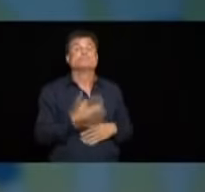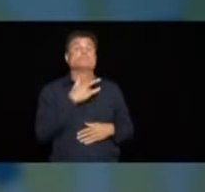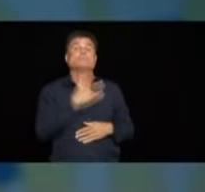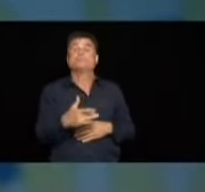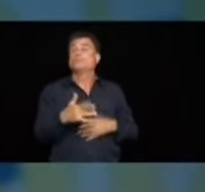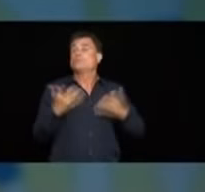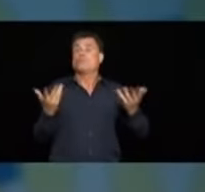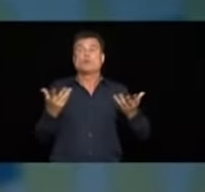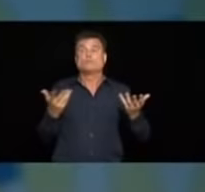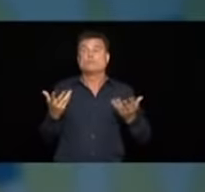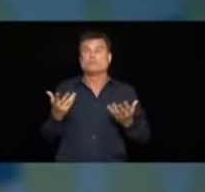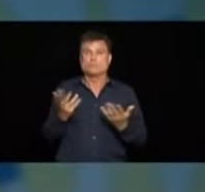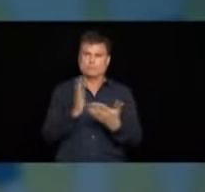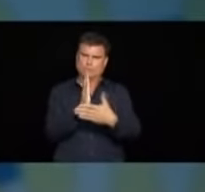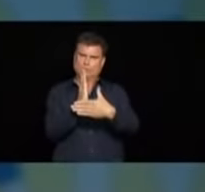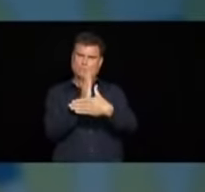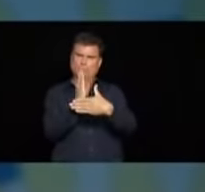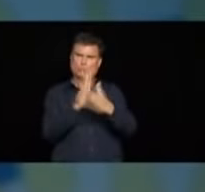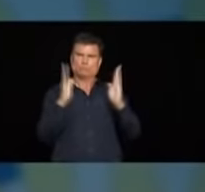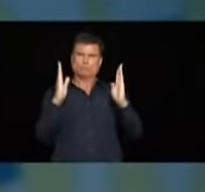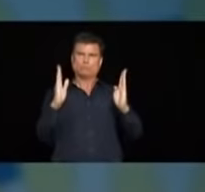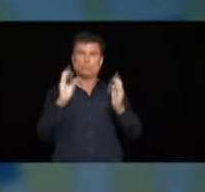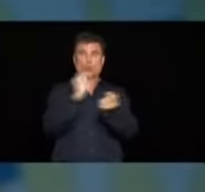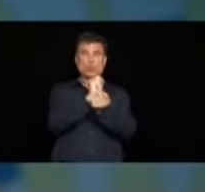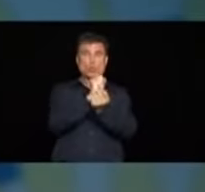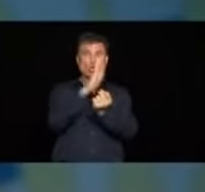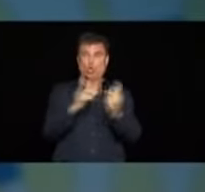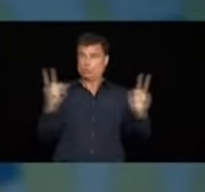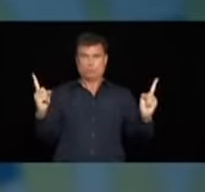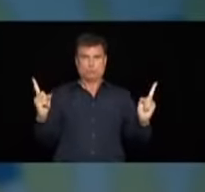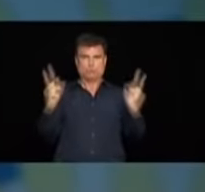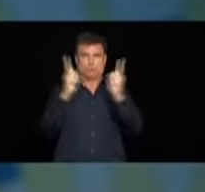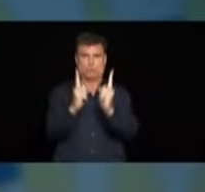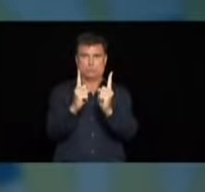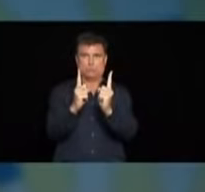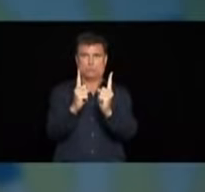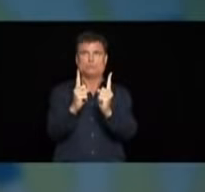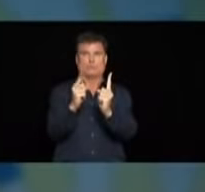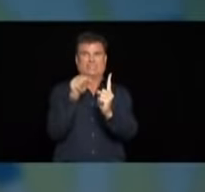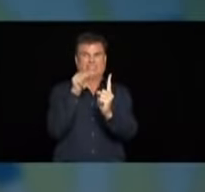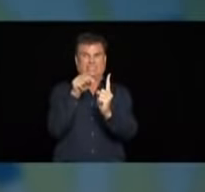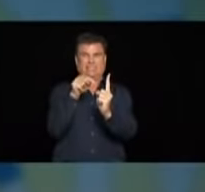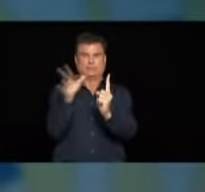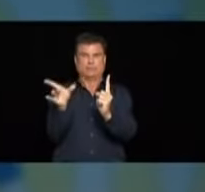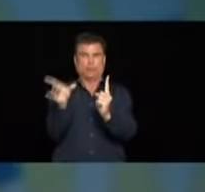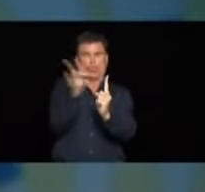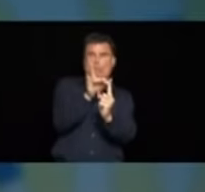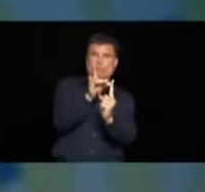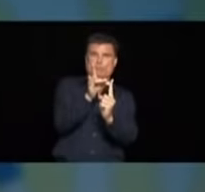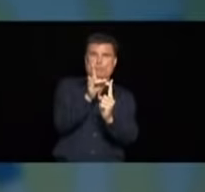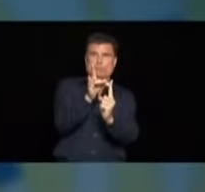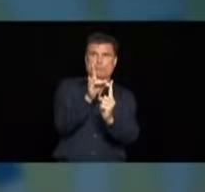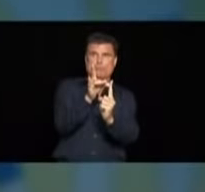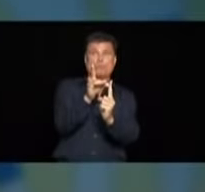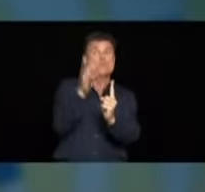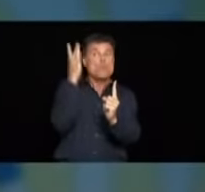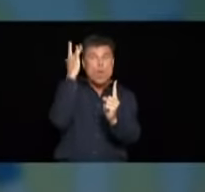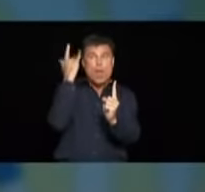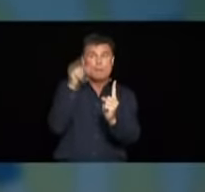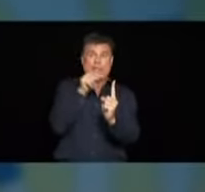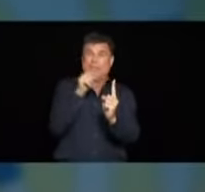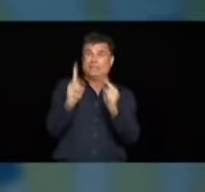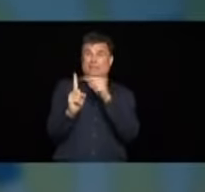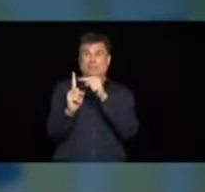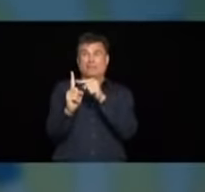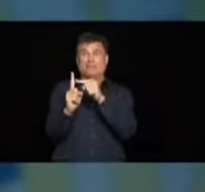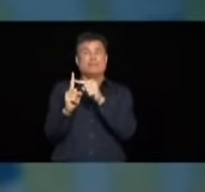either congregate together in their workplace without taking the precautions that they normally would take, or